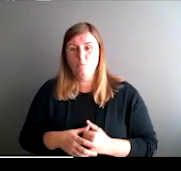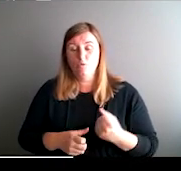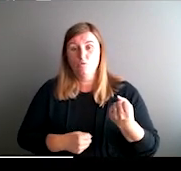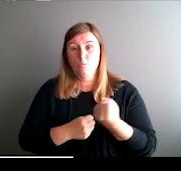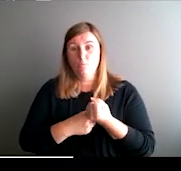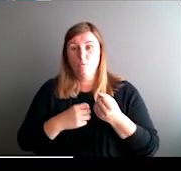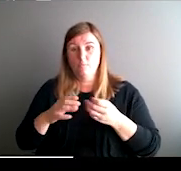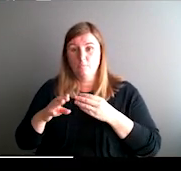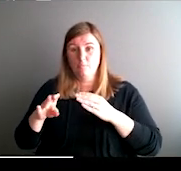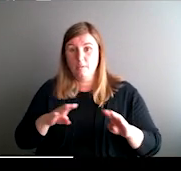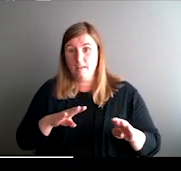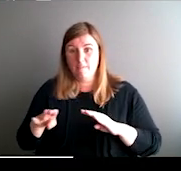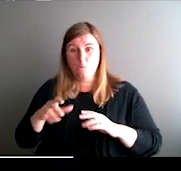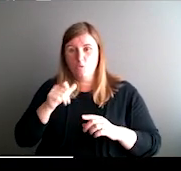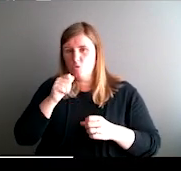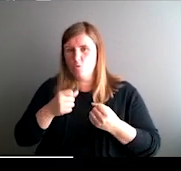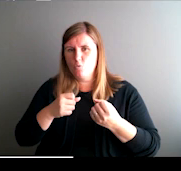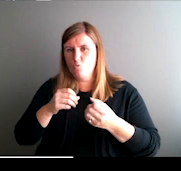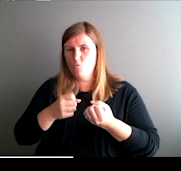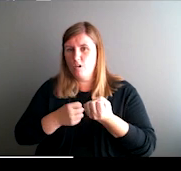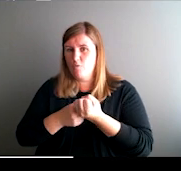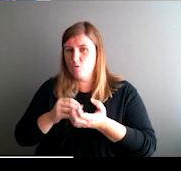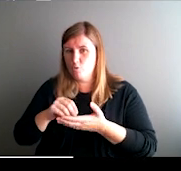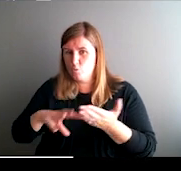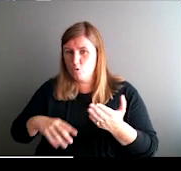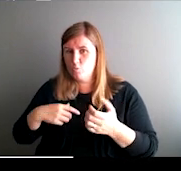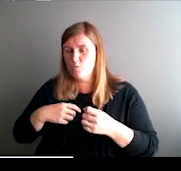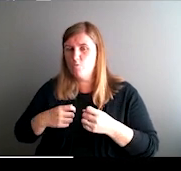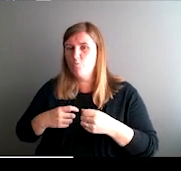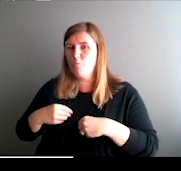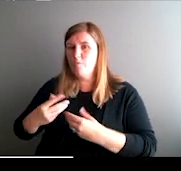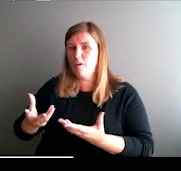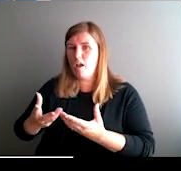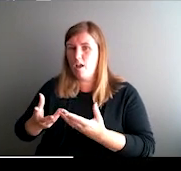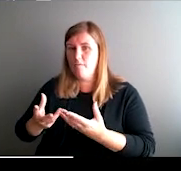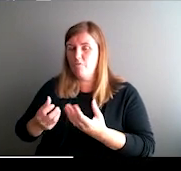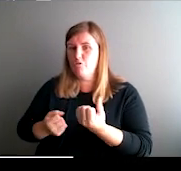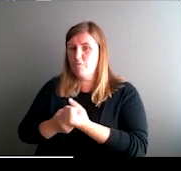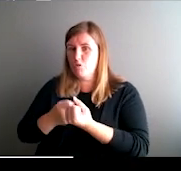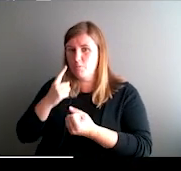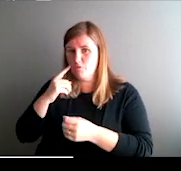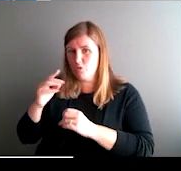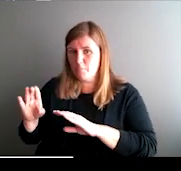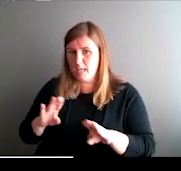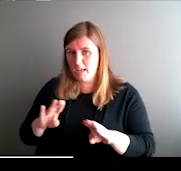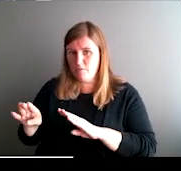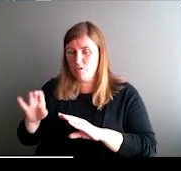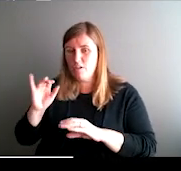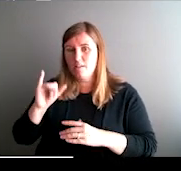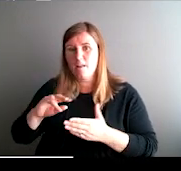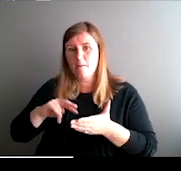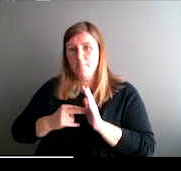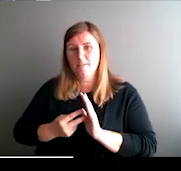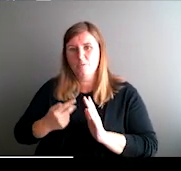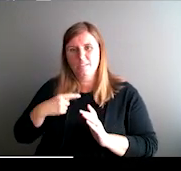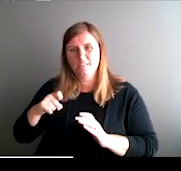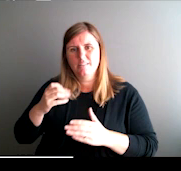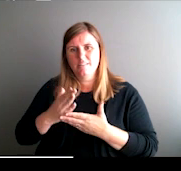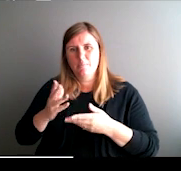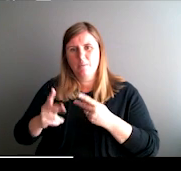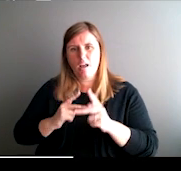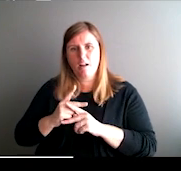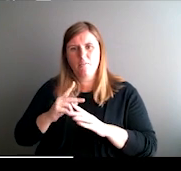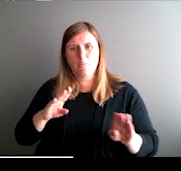reinforce behavior, we don't reinforce students, we provide reinforcement for behavior. That means we need some